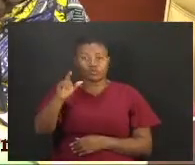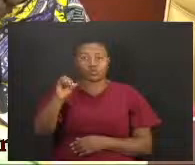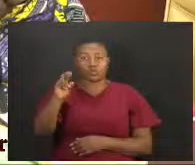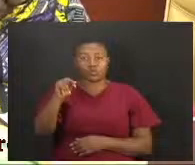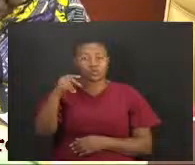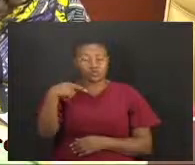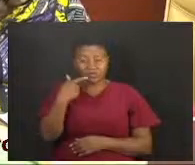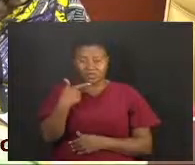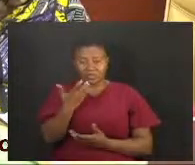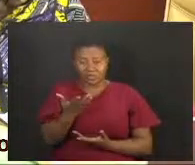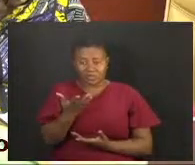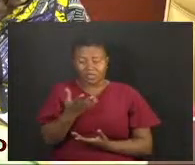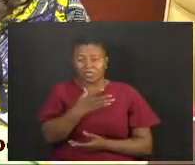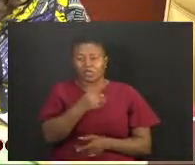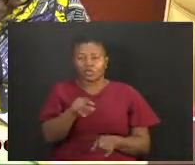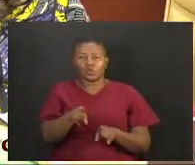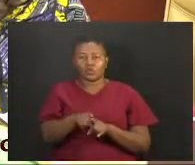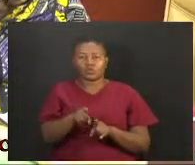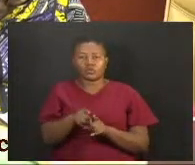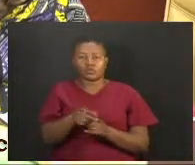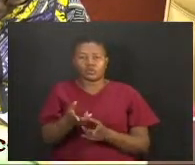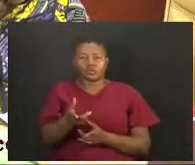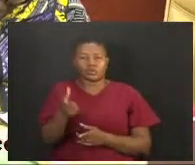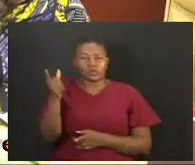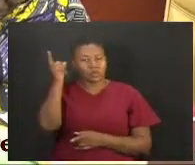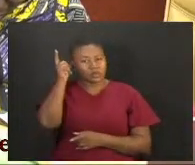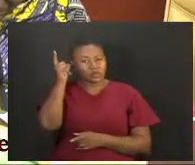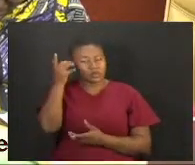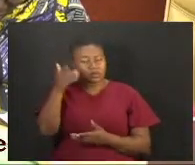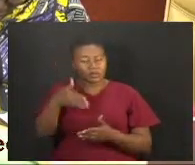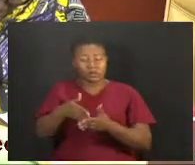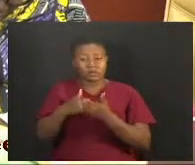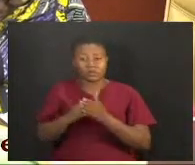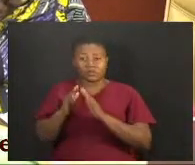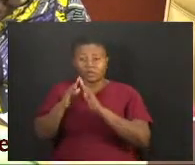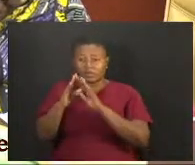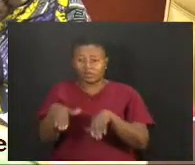also listened to the Leader of the House